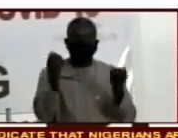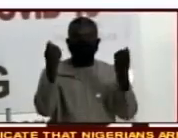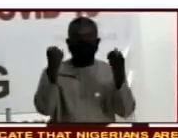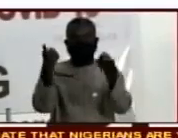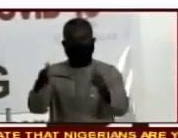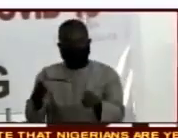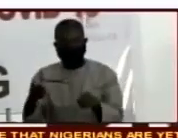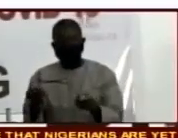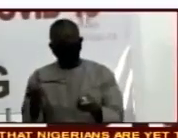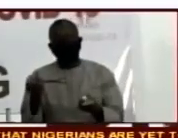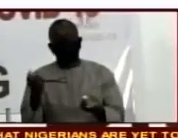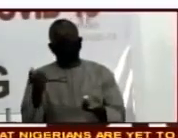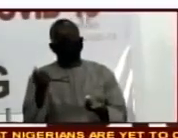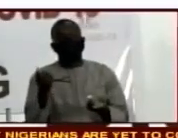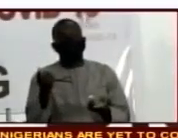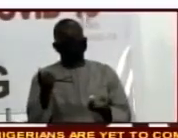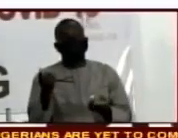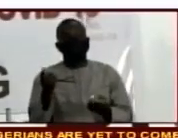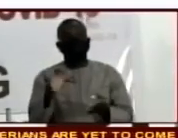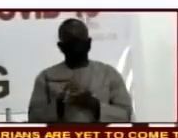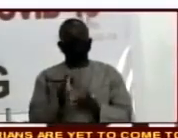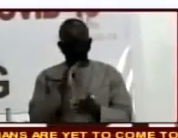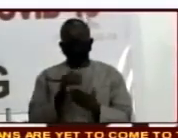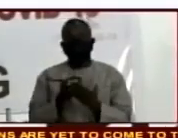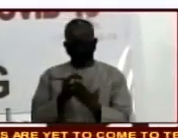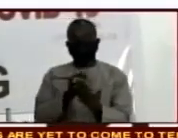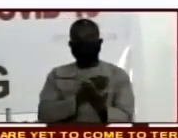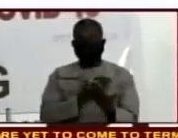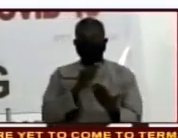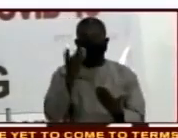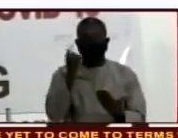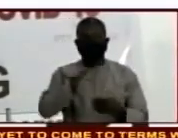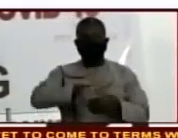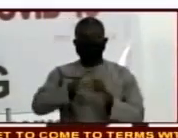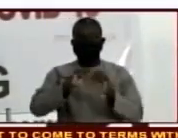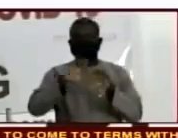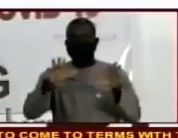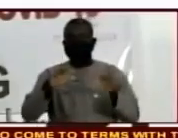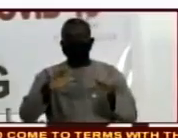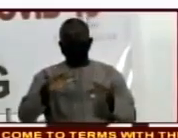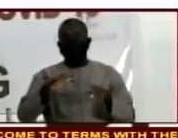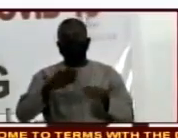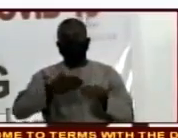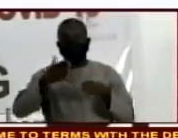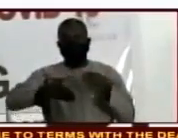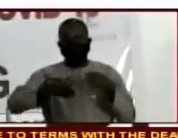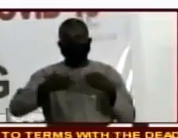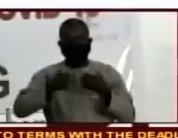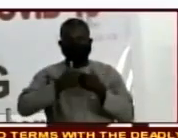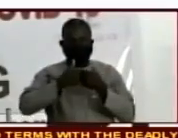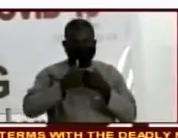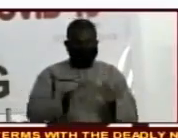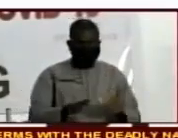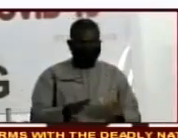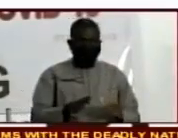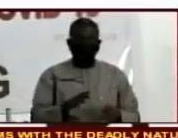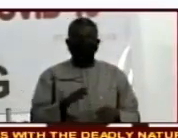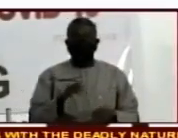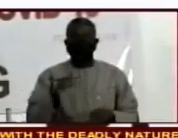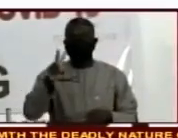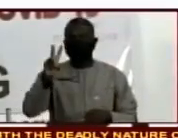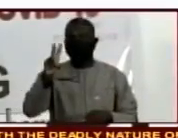prior to COVID-19. The total loss is about 21 billion naira,